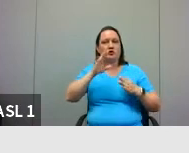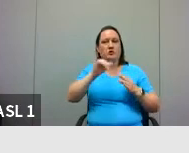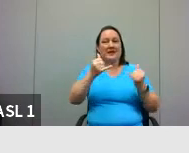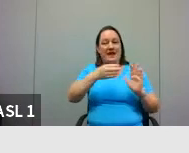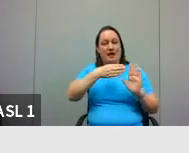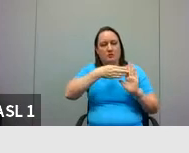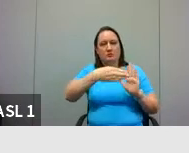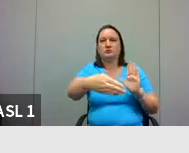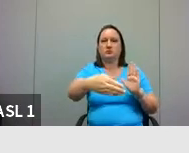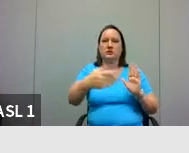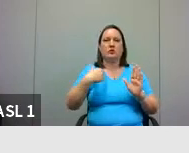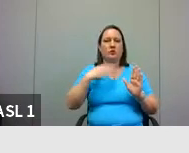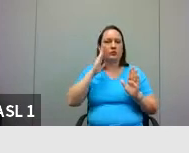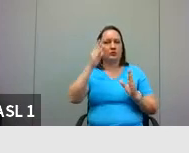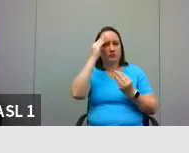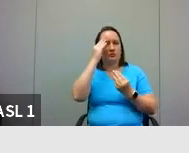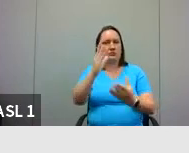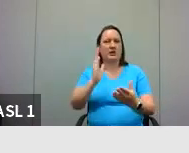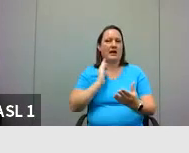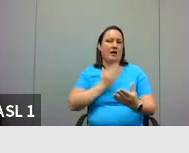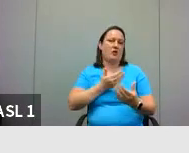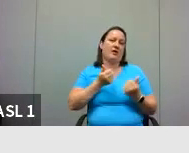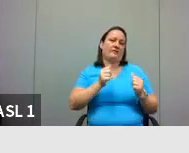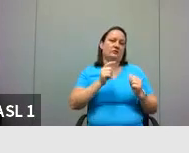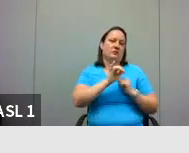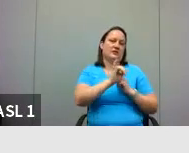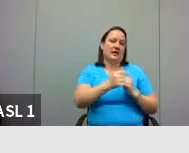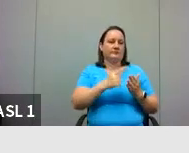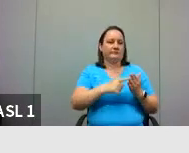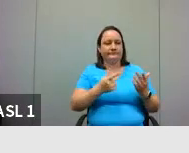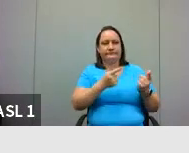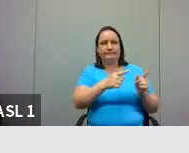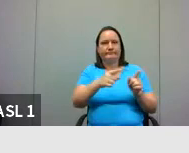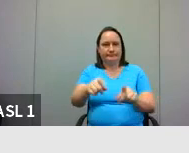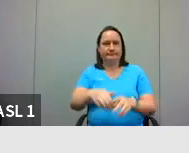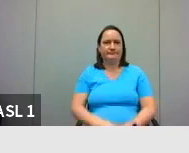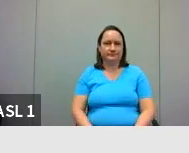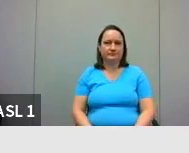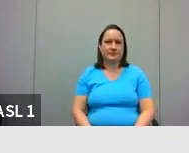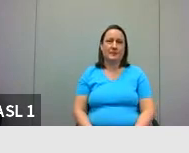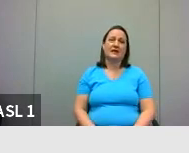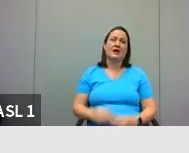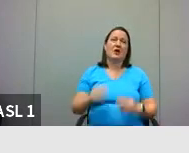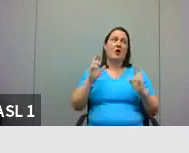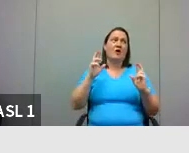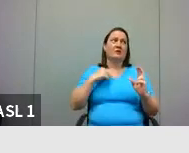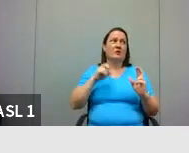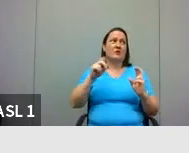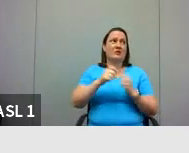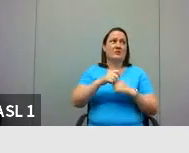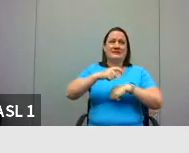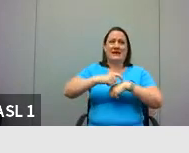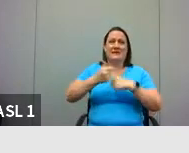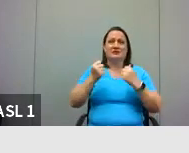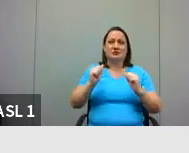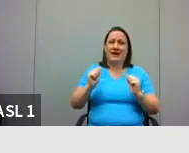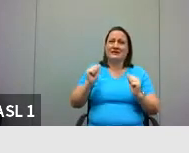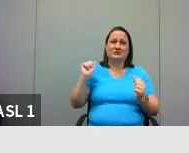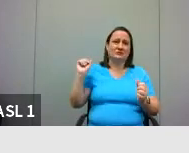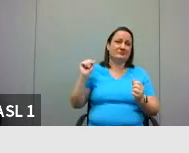well. So that, hopefully I'm good on time. I tried to get through a lot. So that is basically how